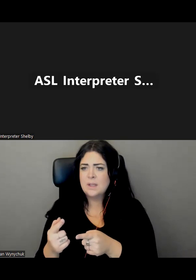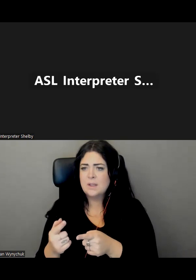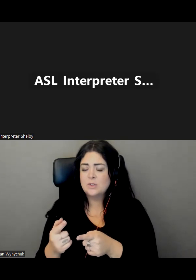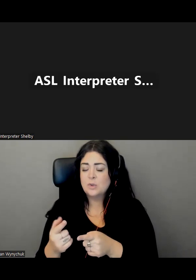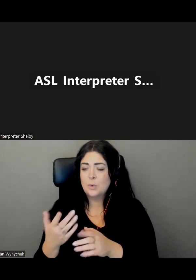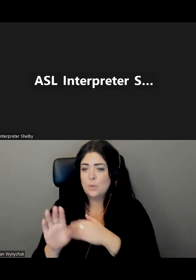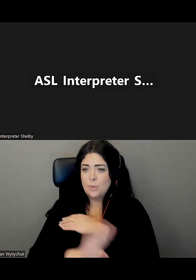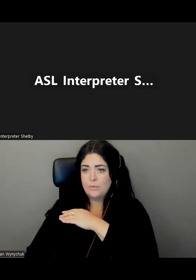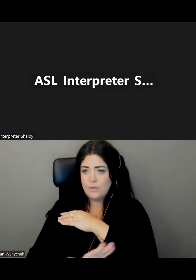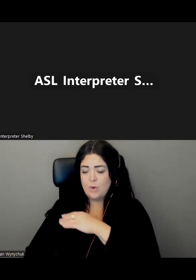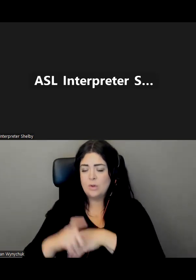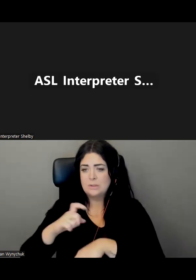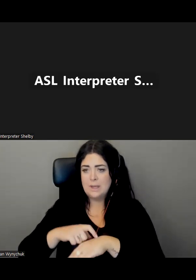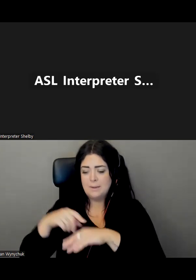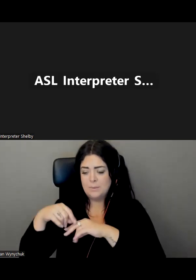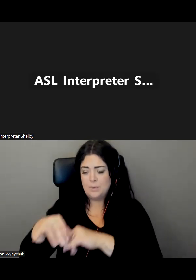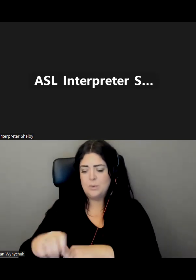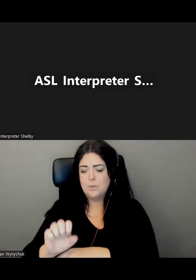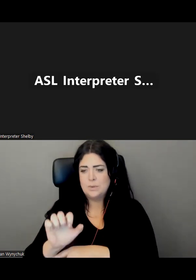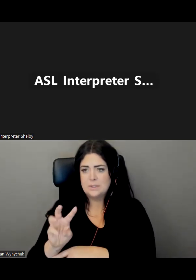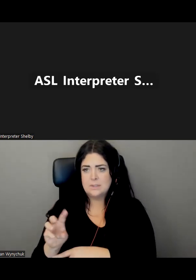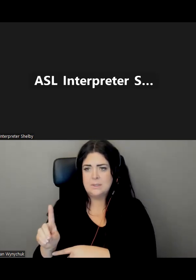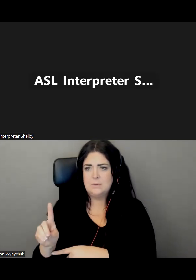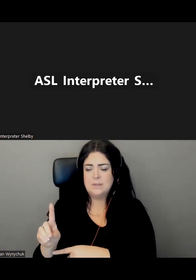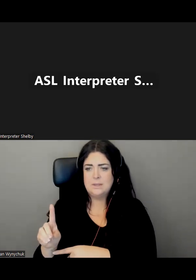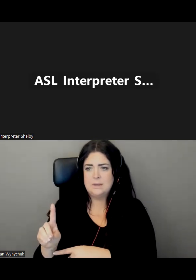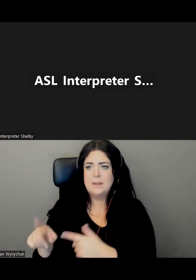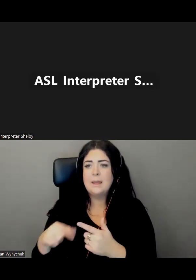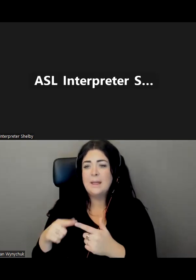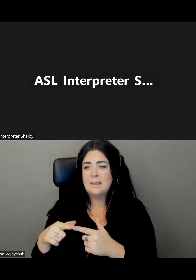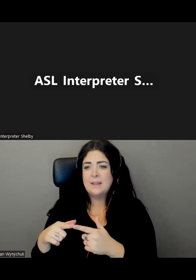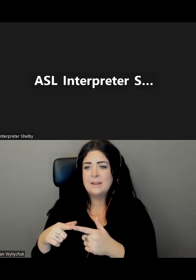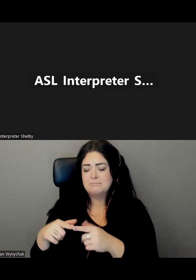It gives the snow a chance to rinse away the salt naturally because